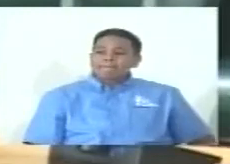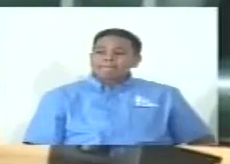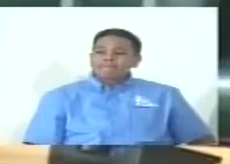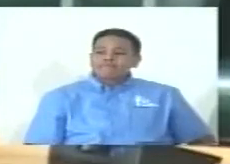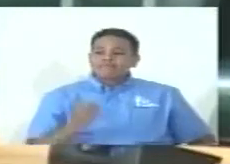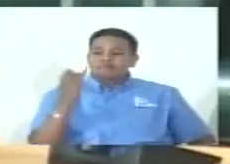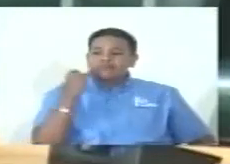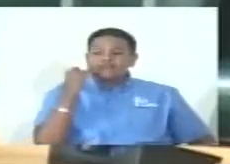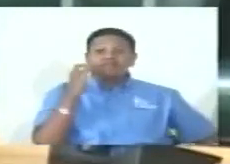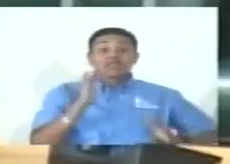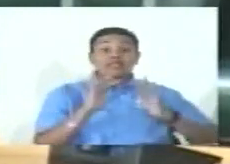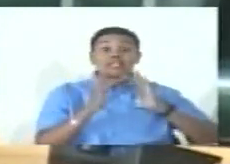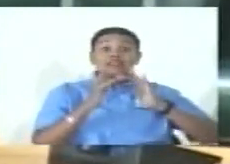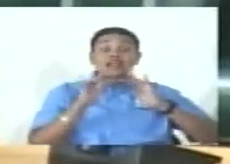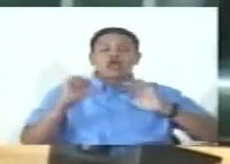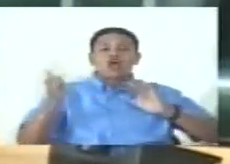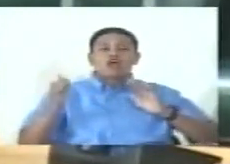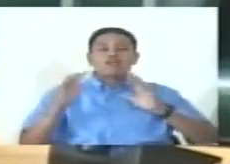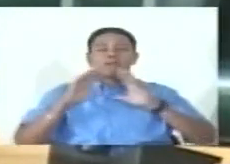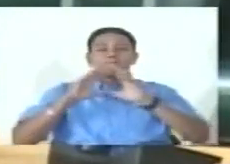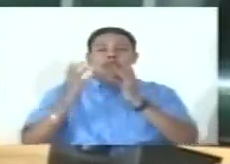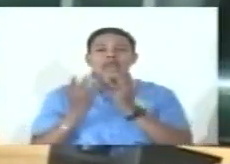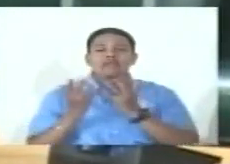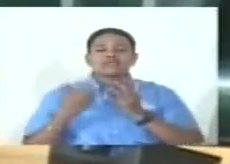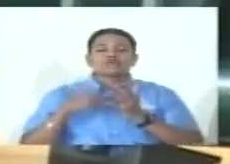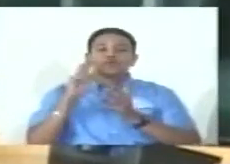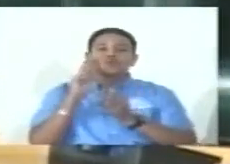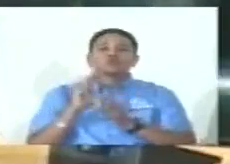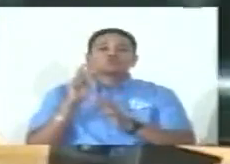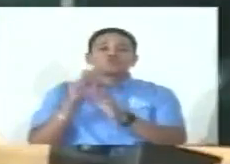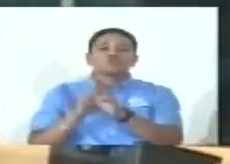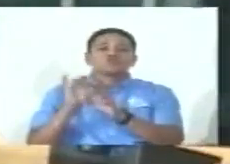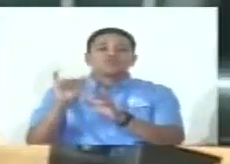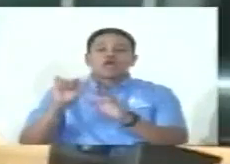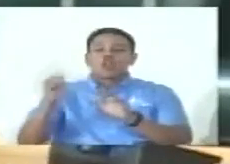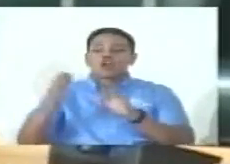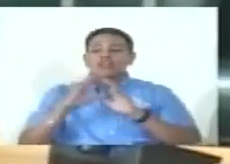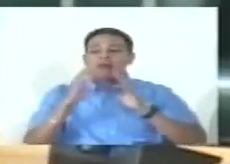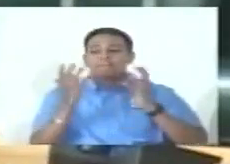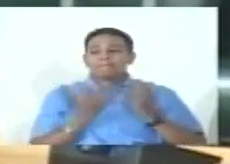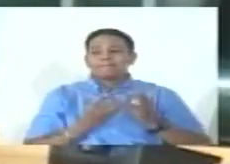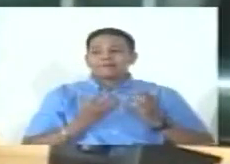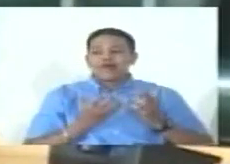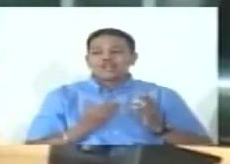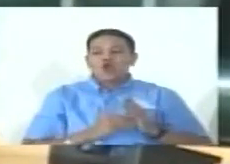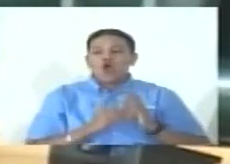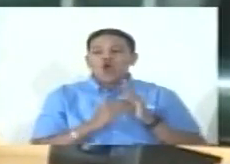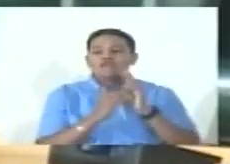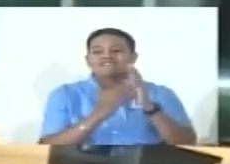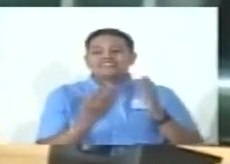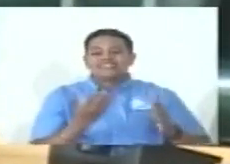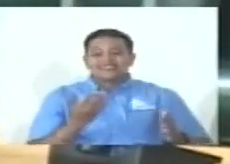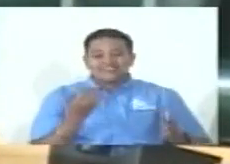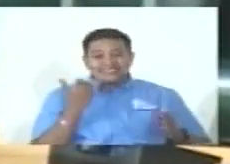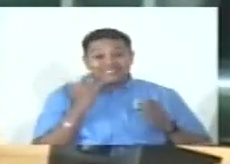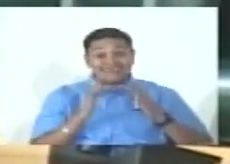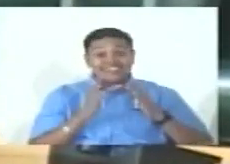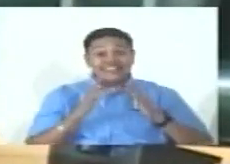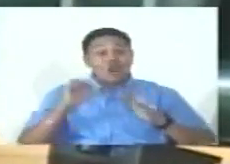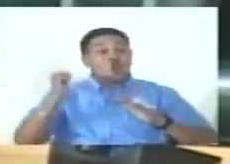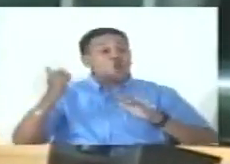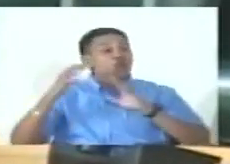was another planet, then we'll be visiting that other planet oftentimes. Because